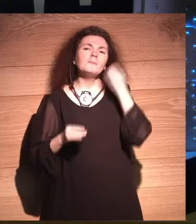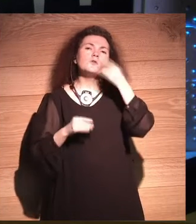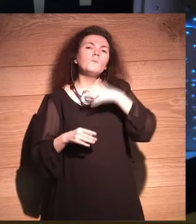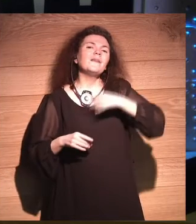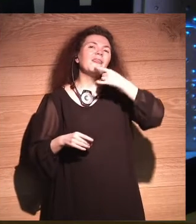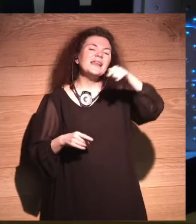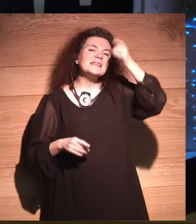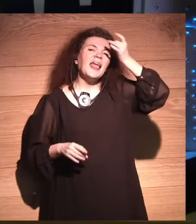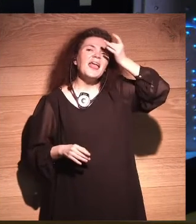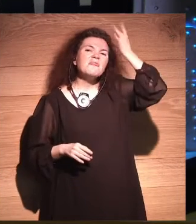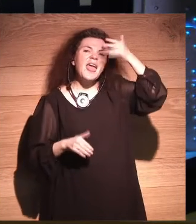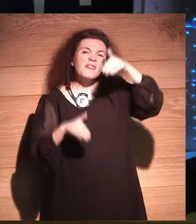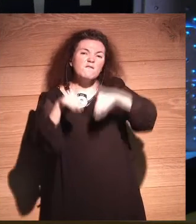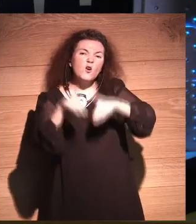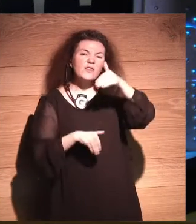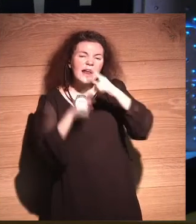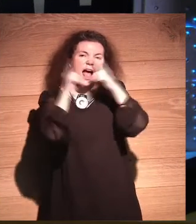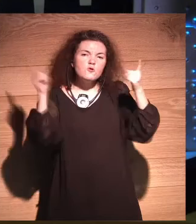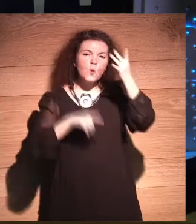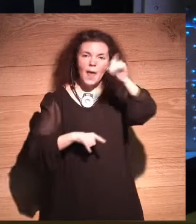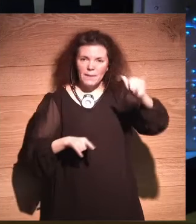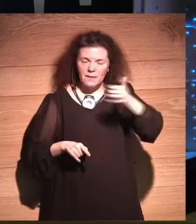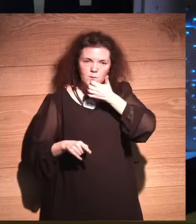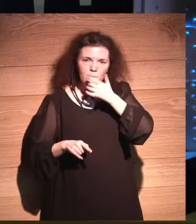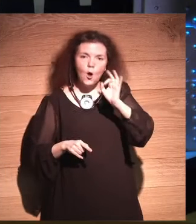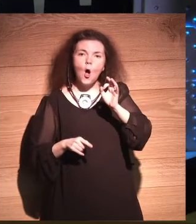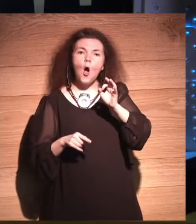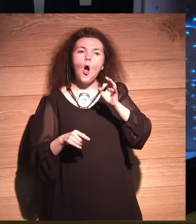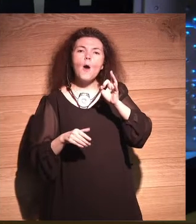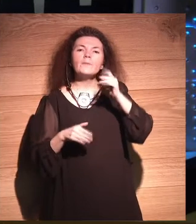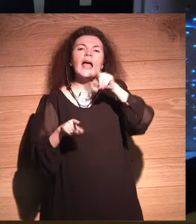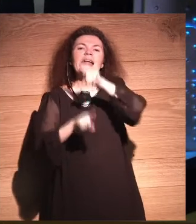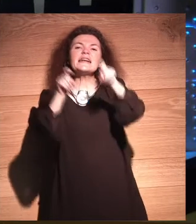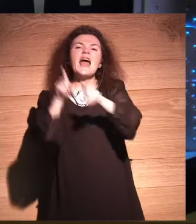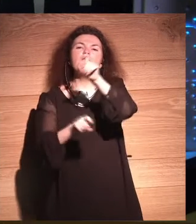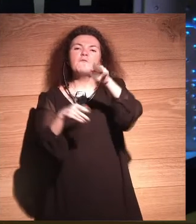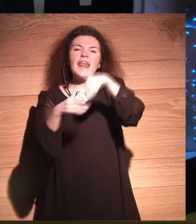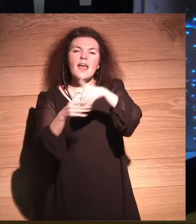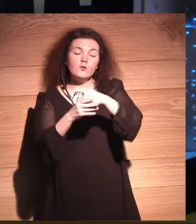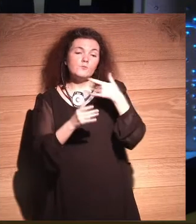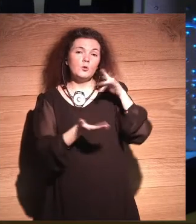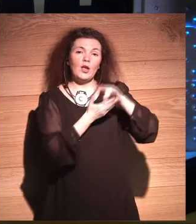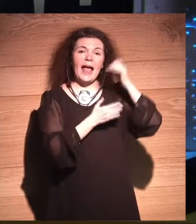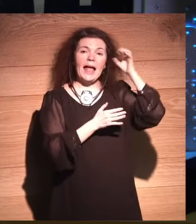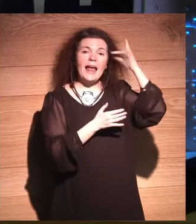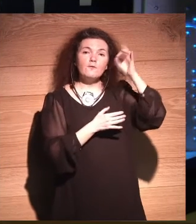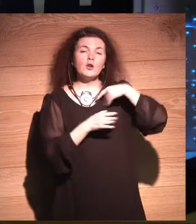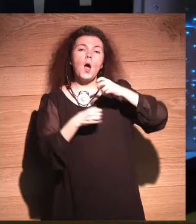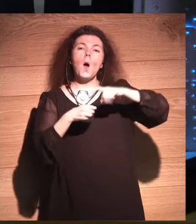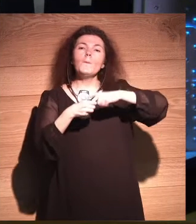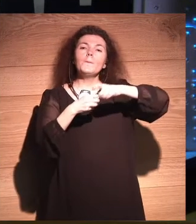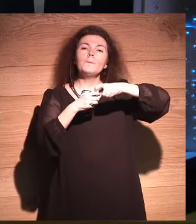idea of a referendum, such as Brexit, or such as the ones we run in California all the time, that